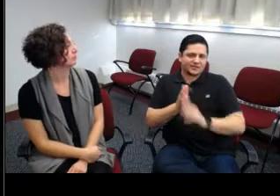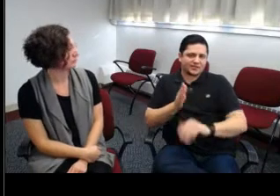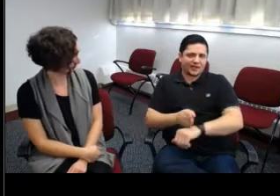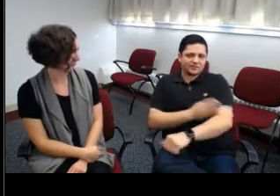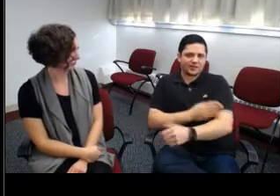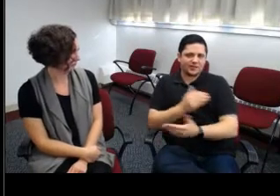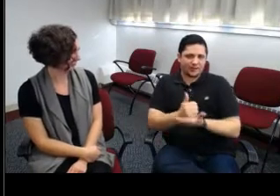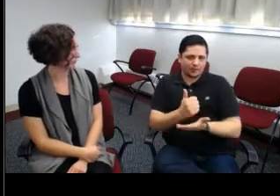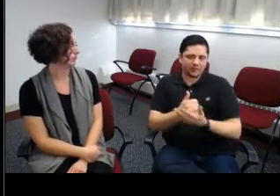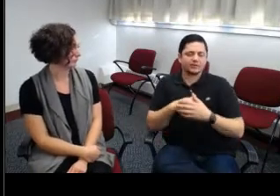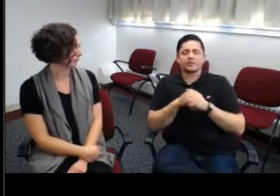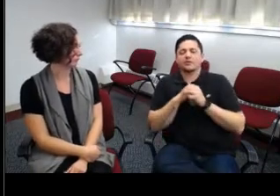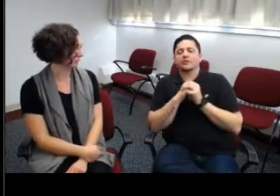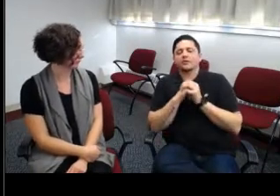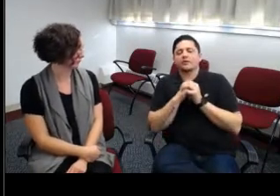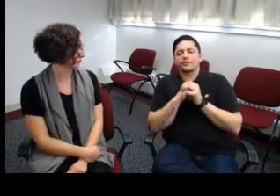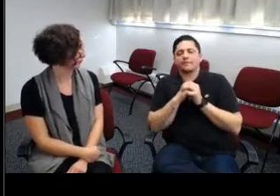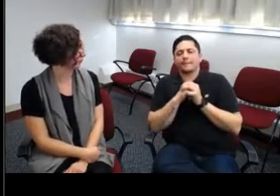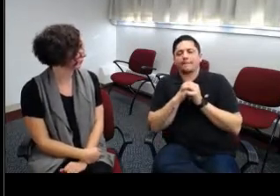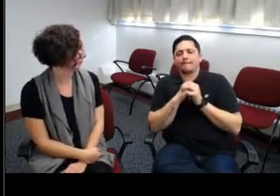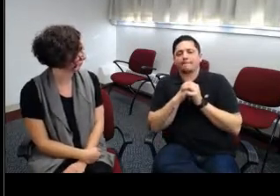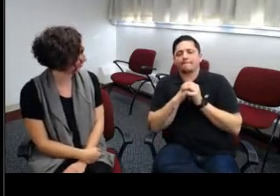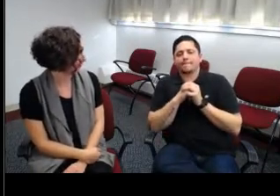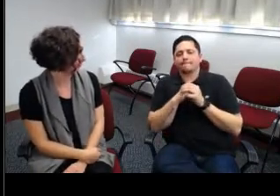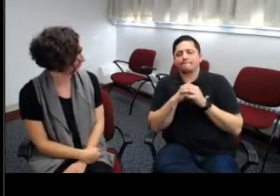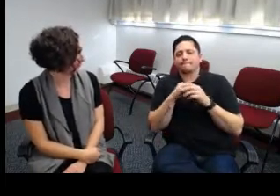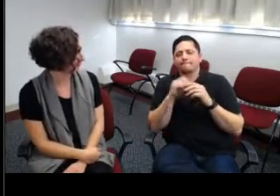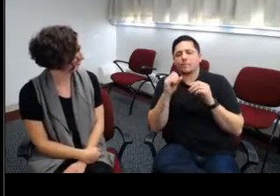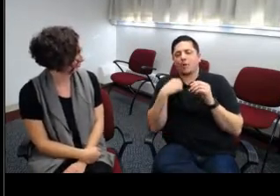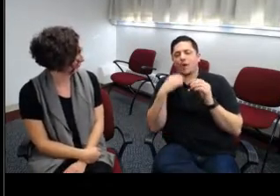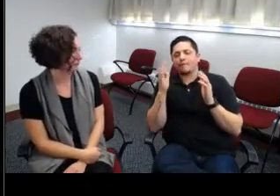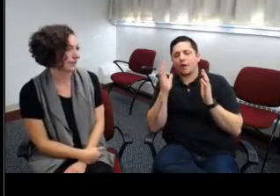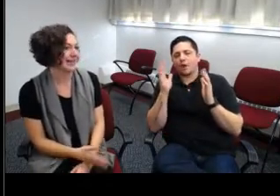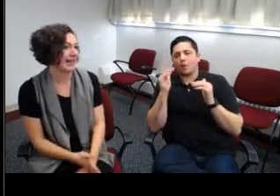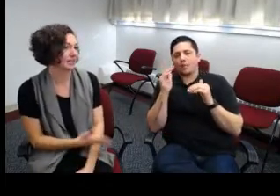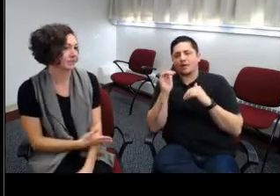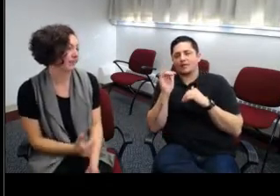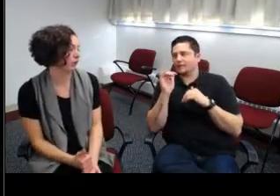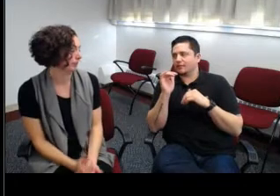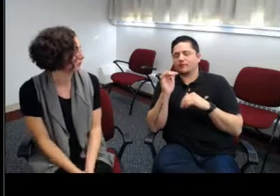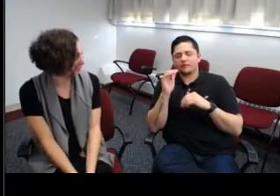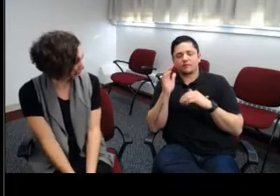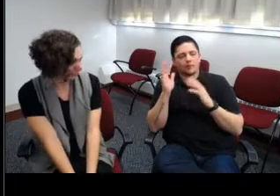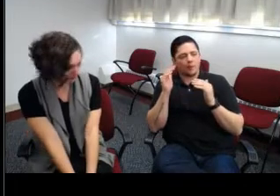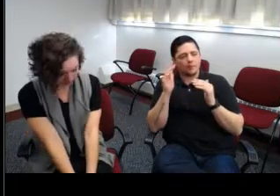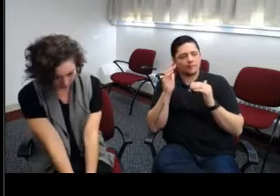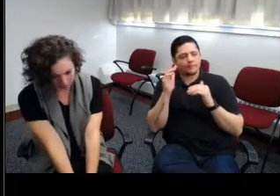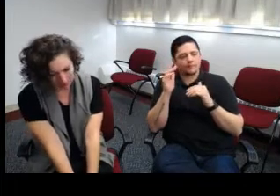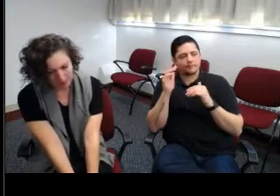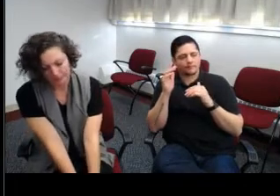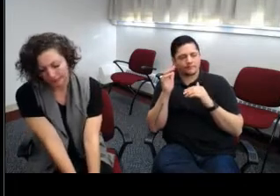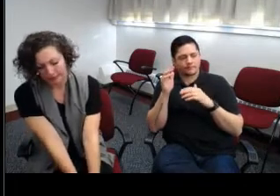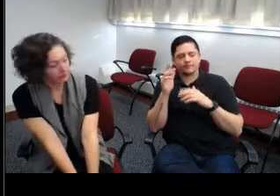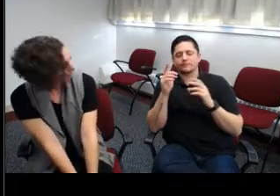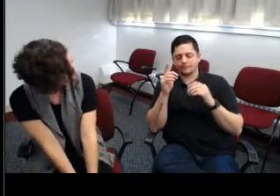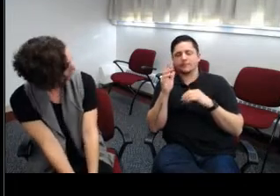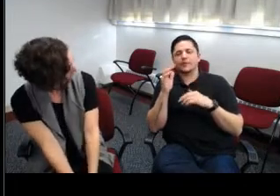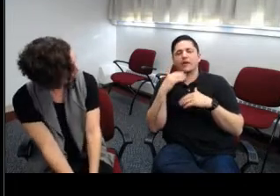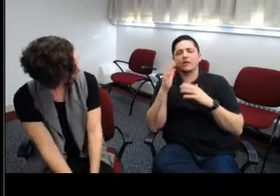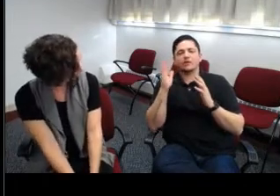general. Right, I've been looking at adapting motivational interviewing or MET,